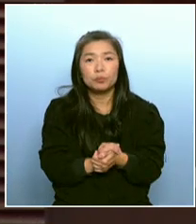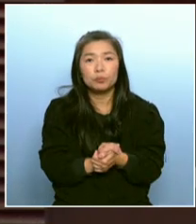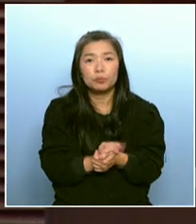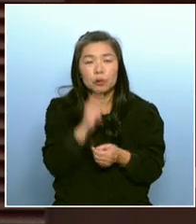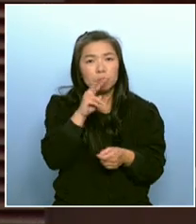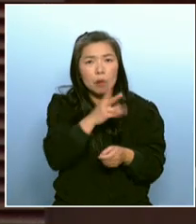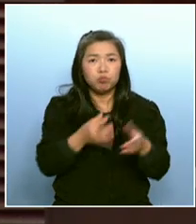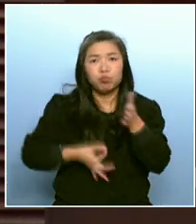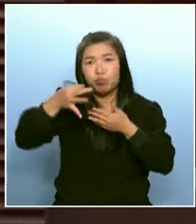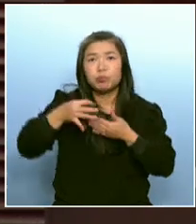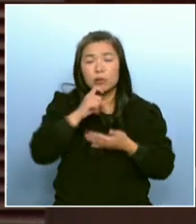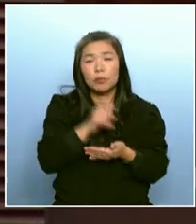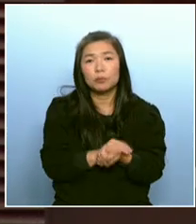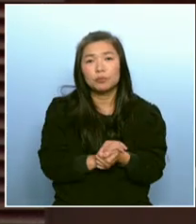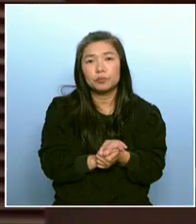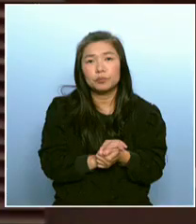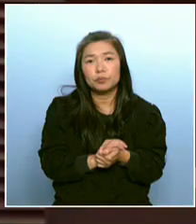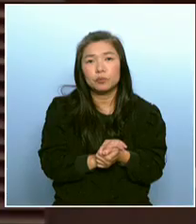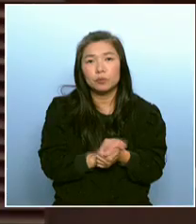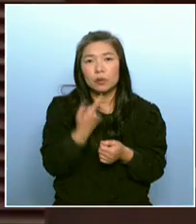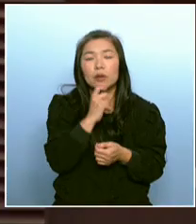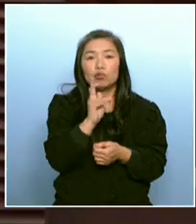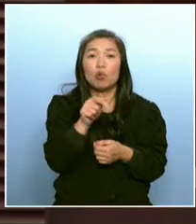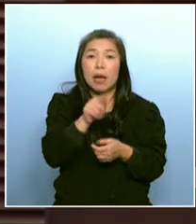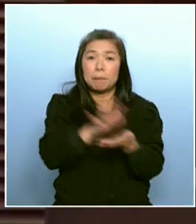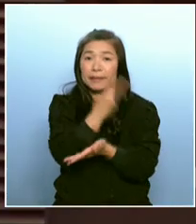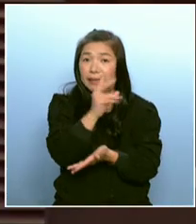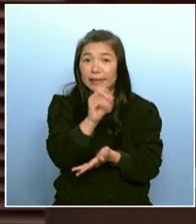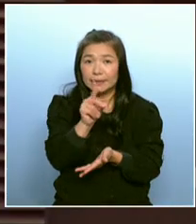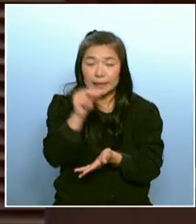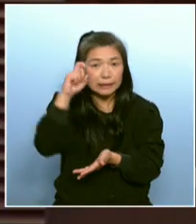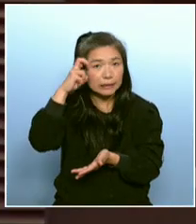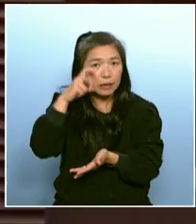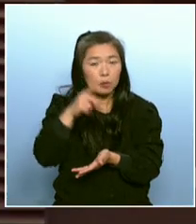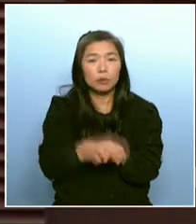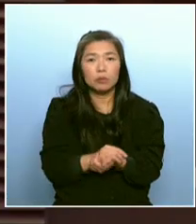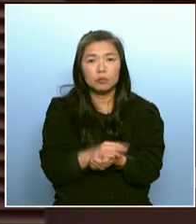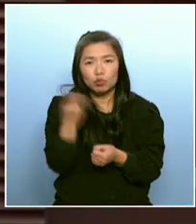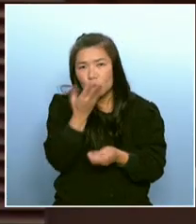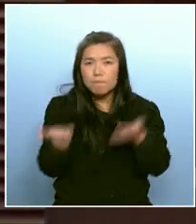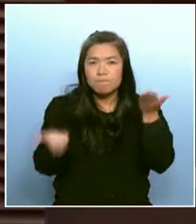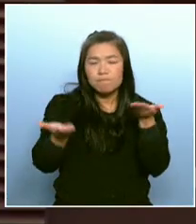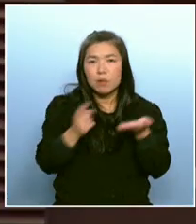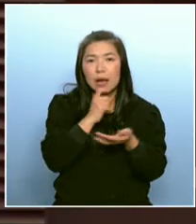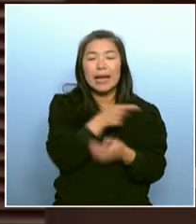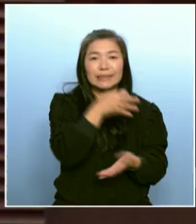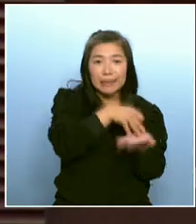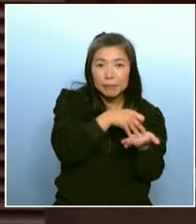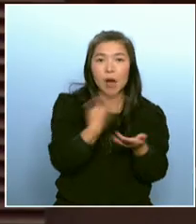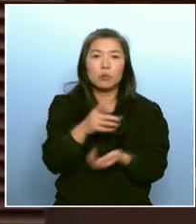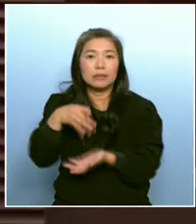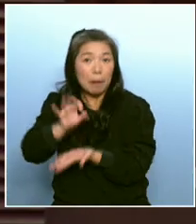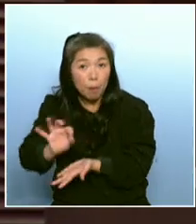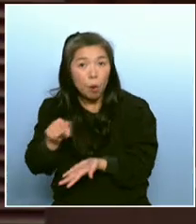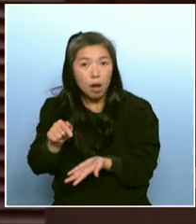we try to look at the changes. We did see that students displayed improvement. And in 2017, we did a comparison